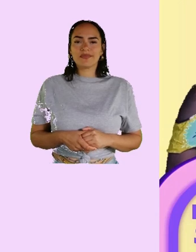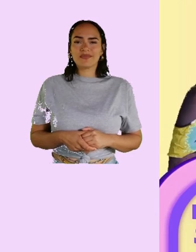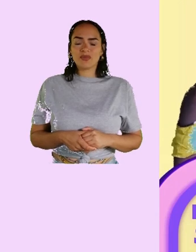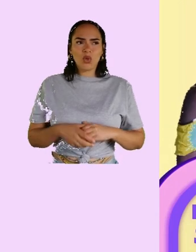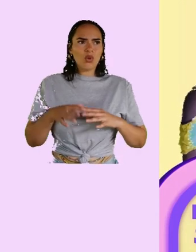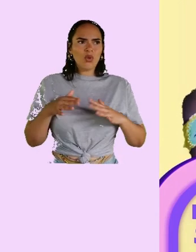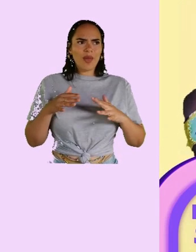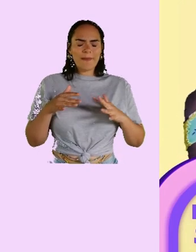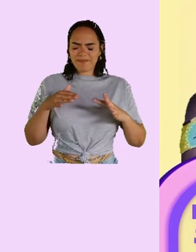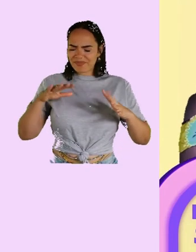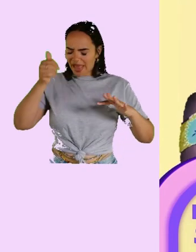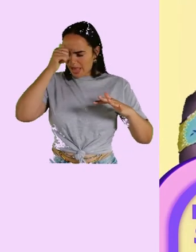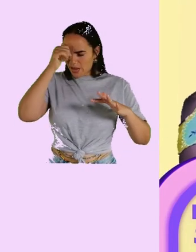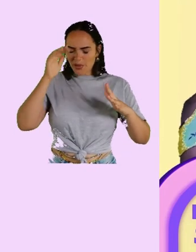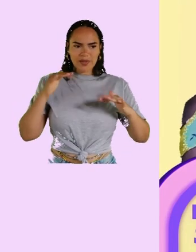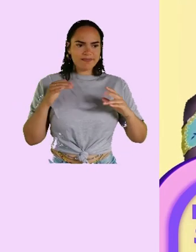Ooh, I know this.